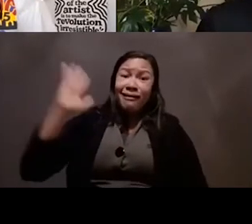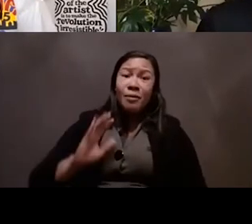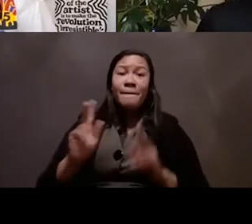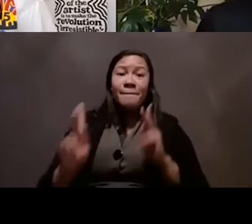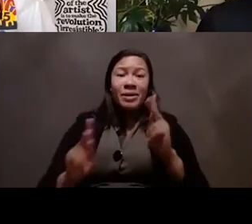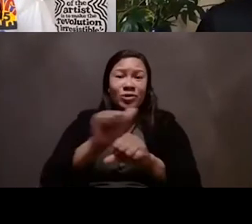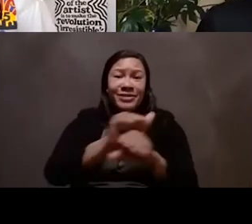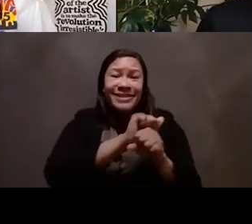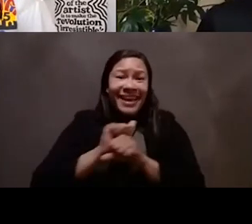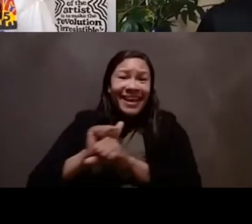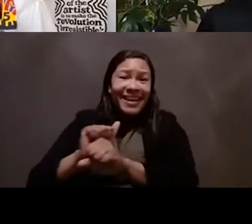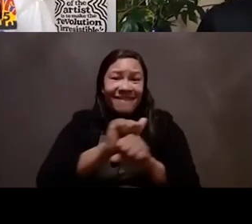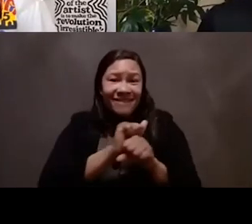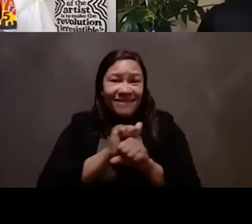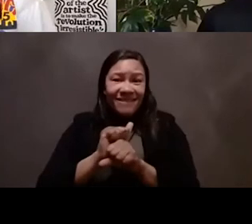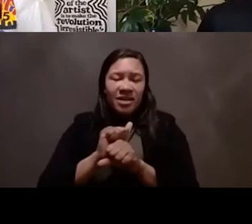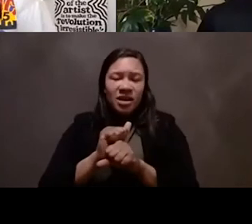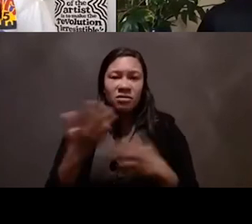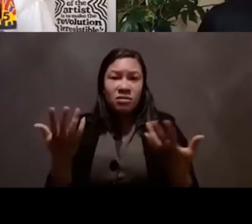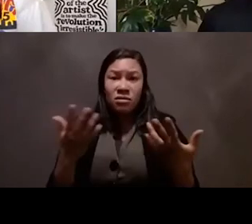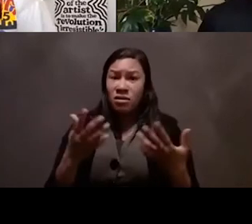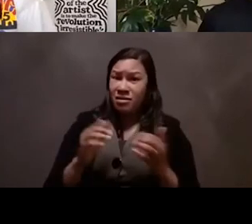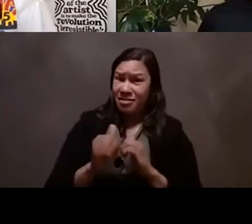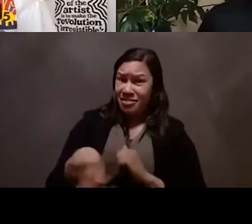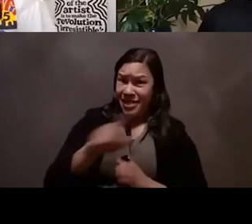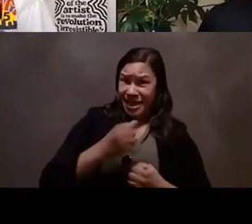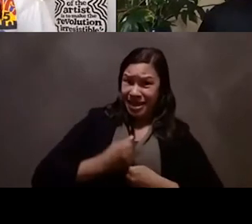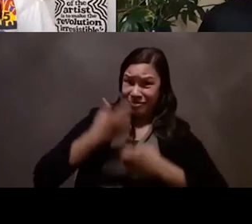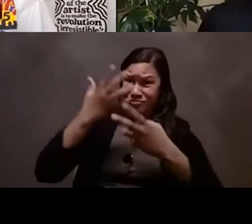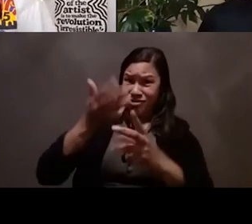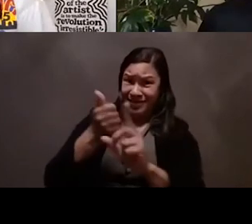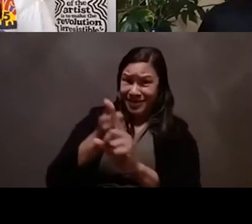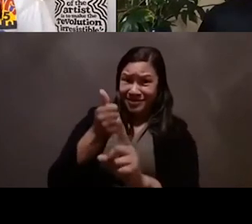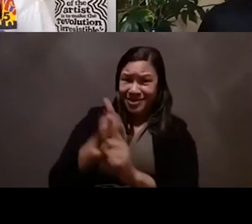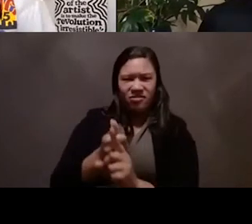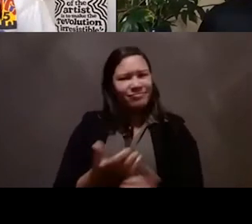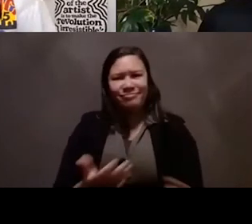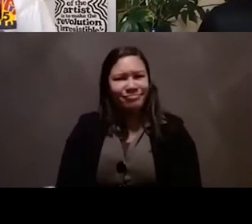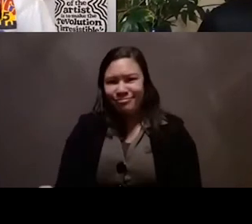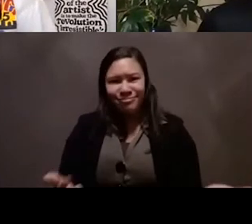the space to think about expression in the ways that we think about it now?